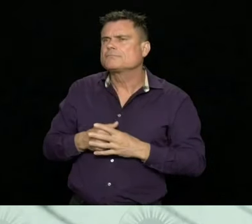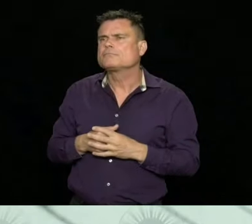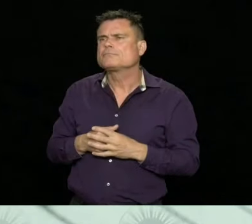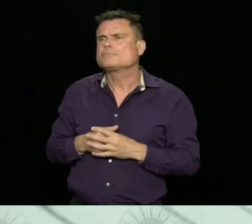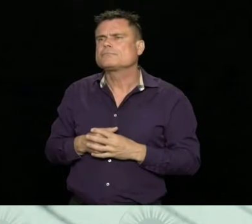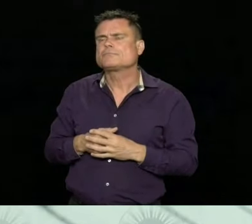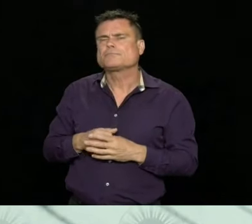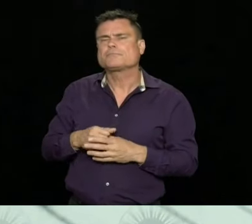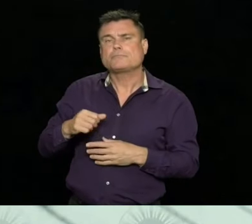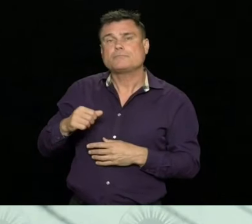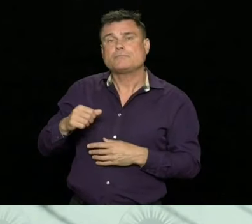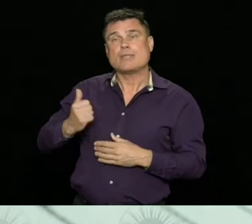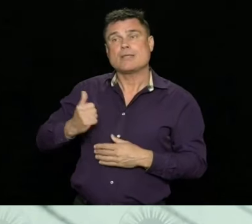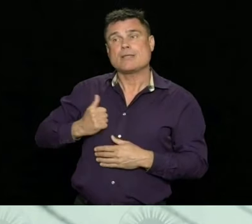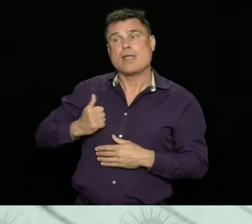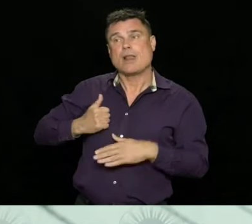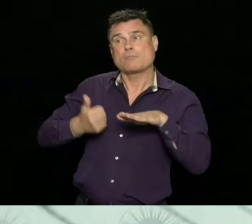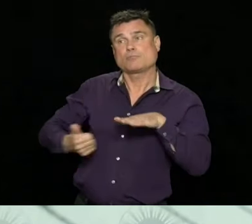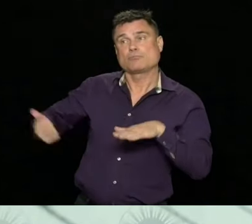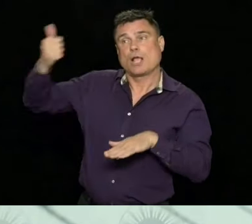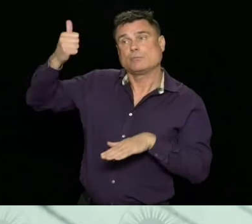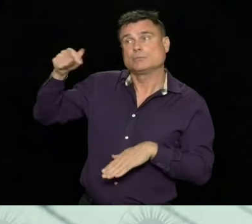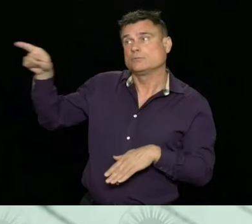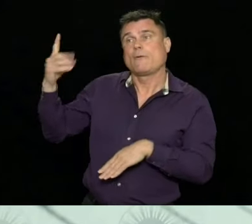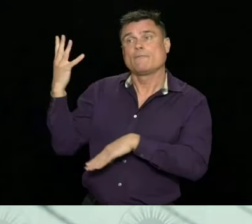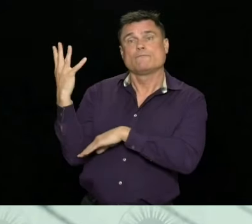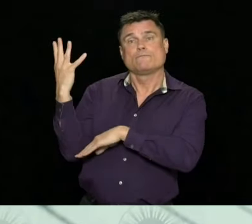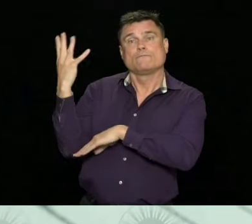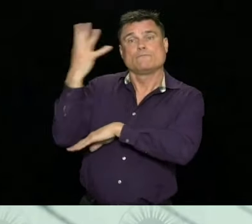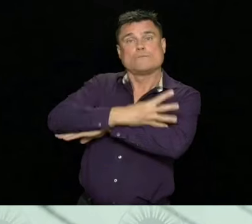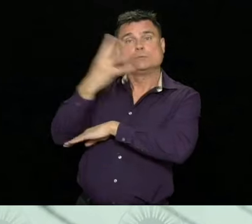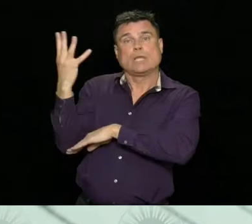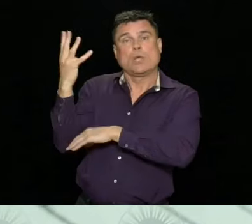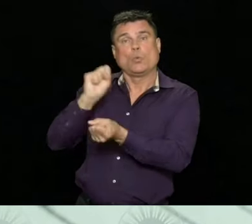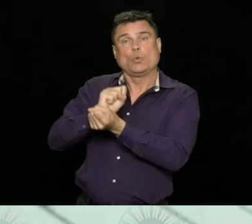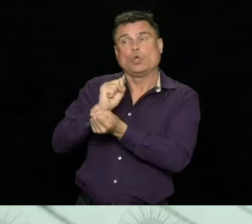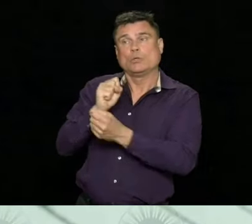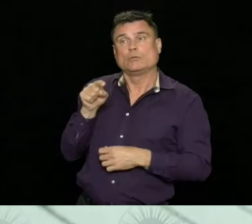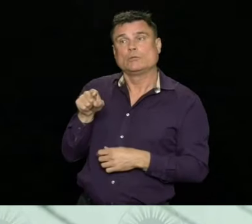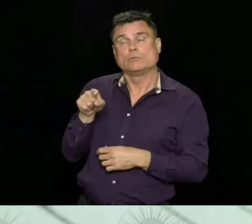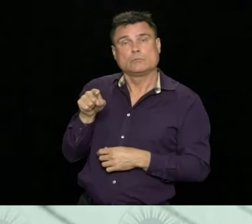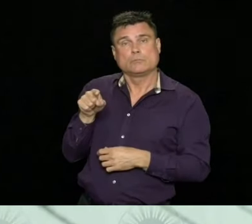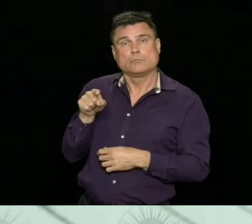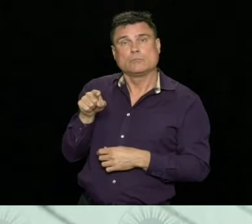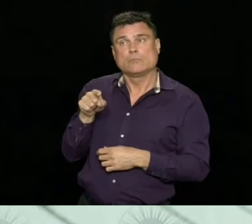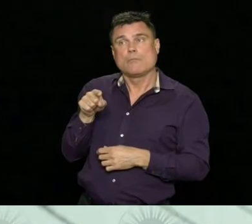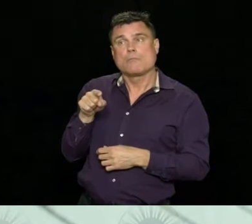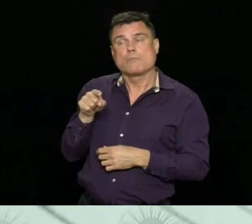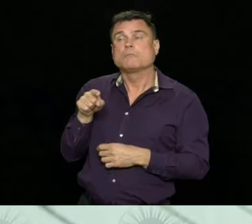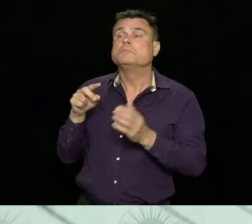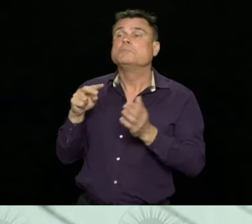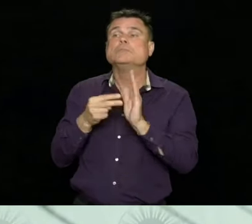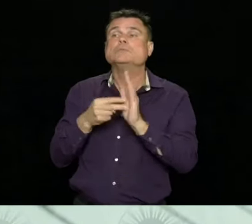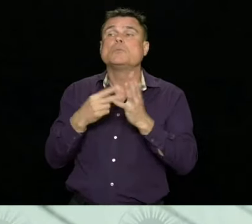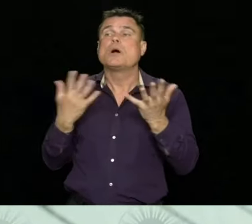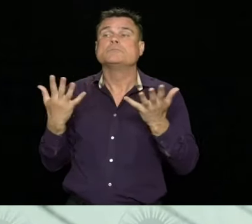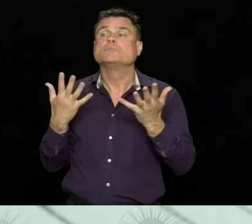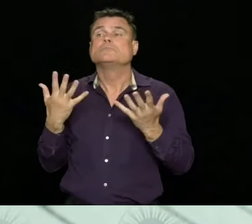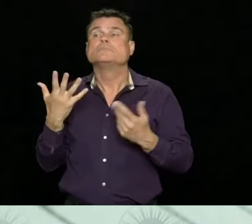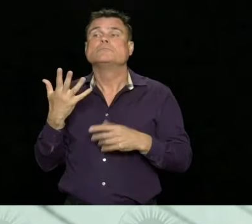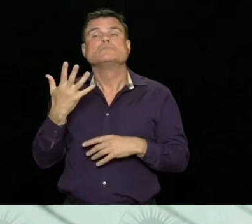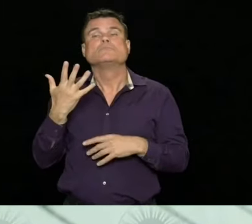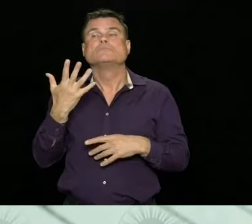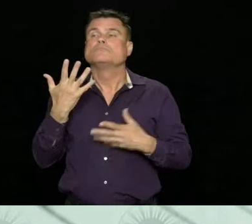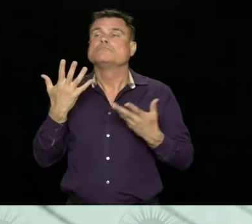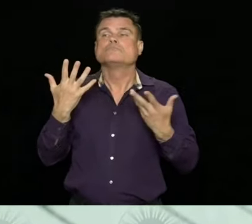week as a way to kind of stimulate the economy by allowing more domestic tourism. The theory being that if you allow people a 3-day weekend, they will